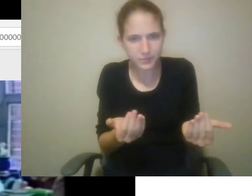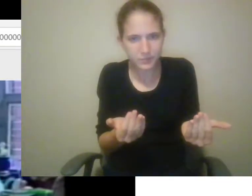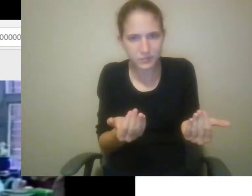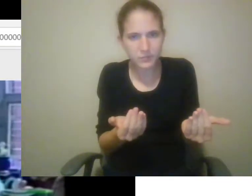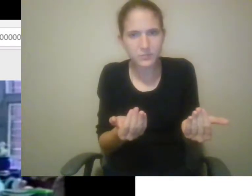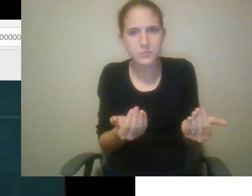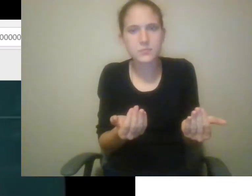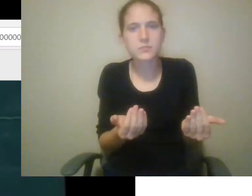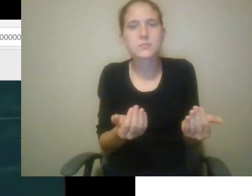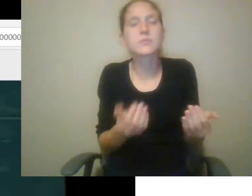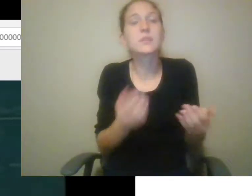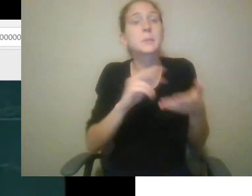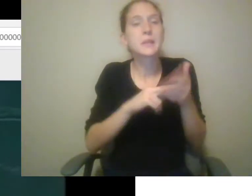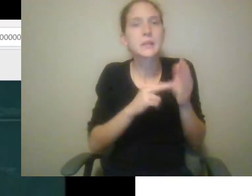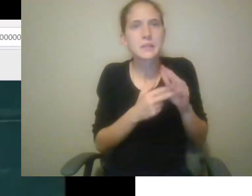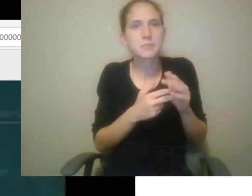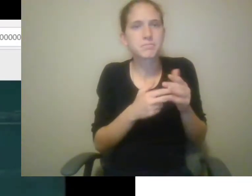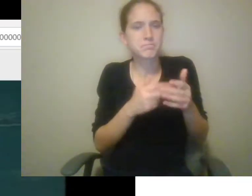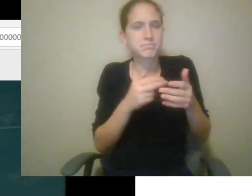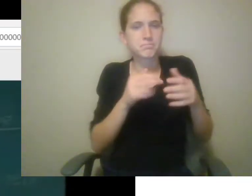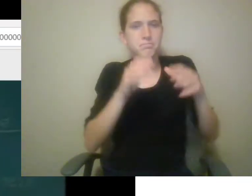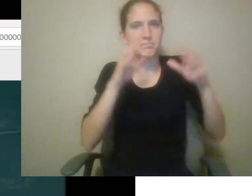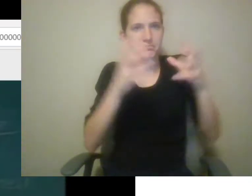Thank you. All right, it gives it shape.